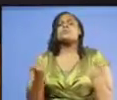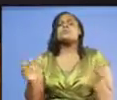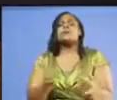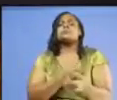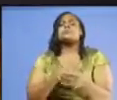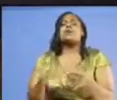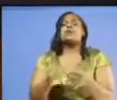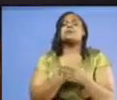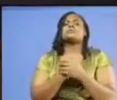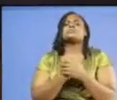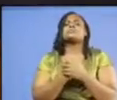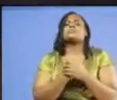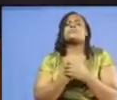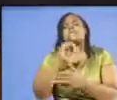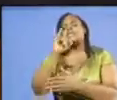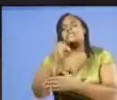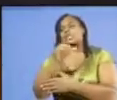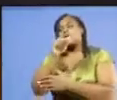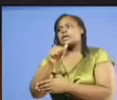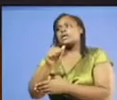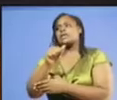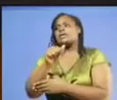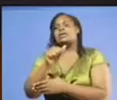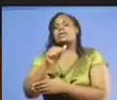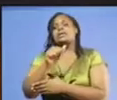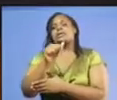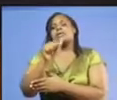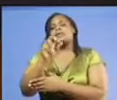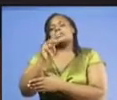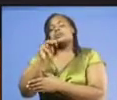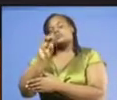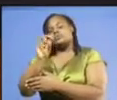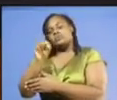Crabb song with the Hebrew Brothers,